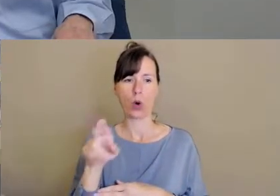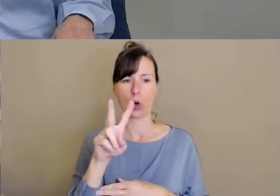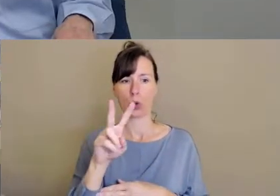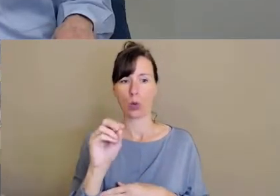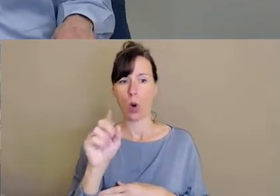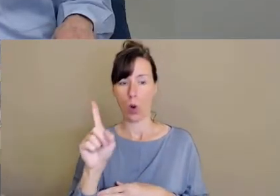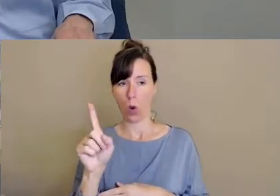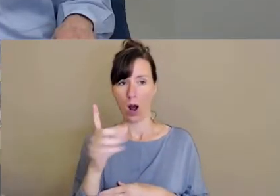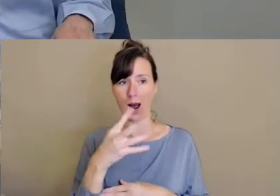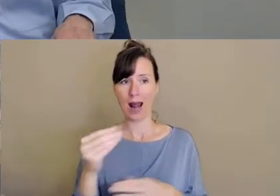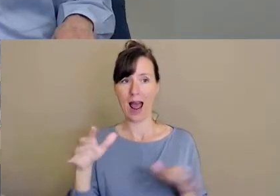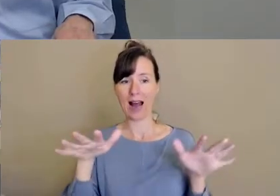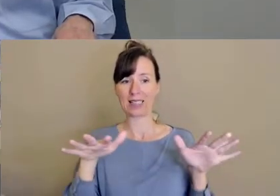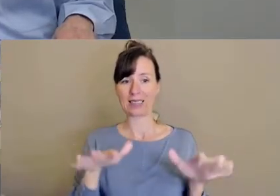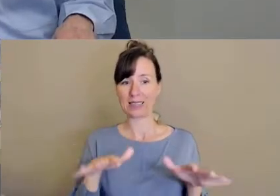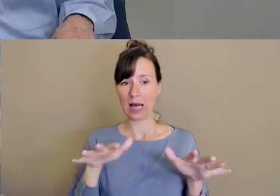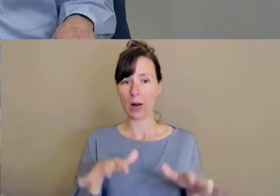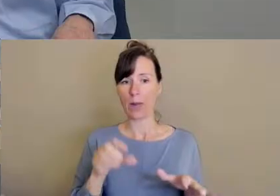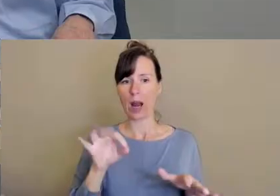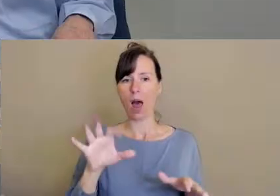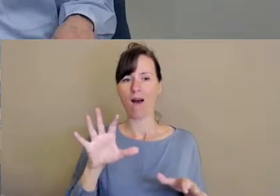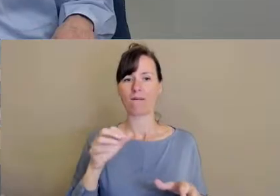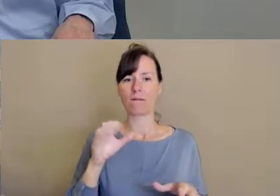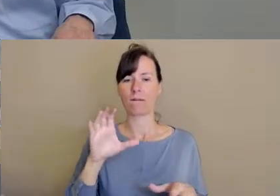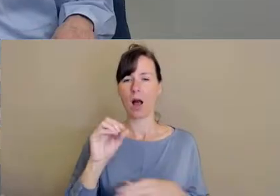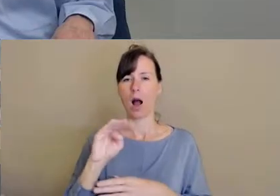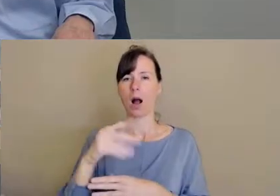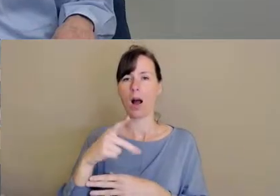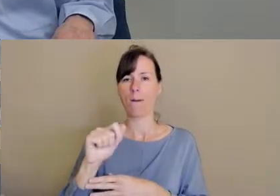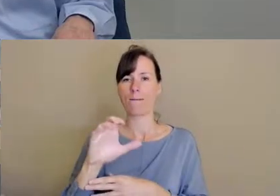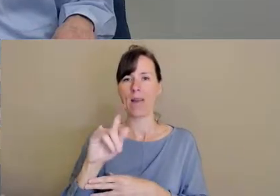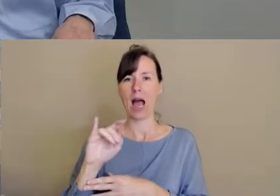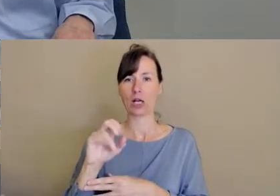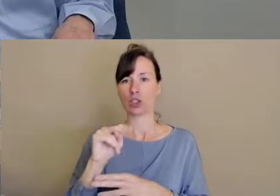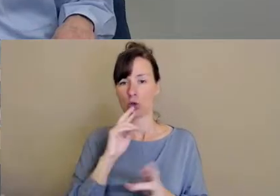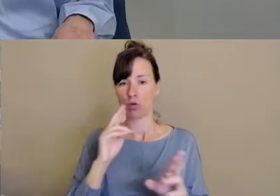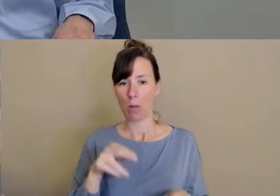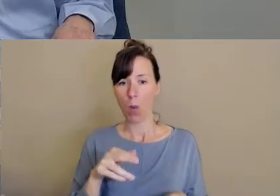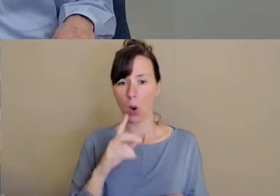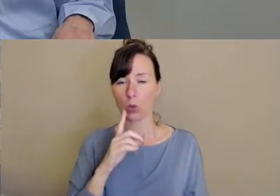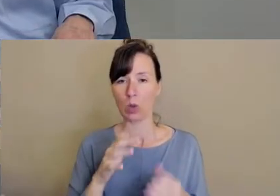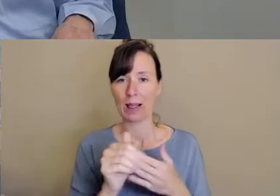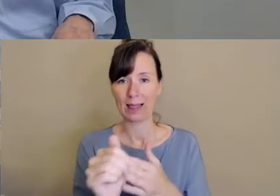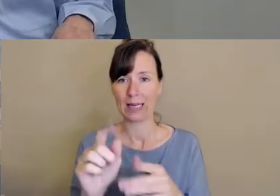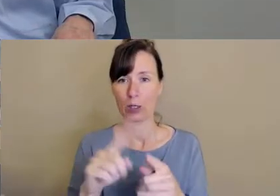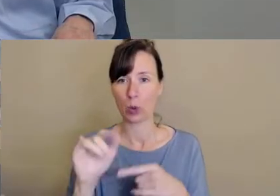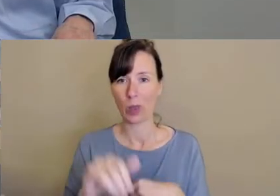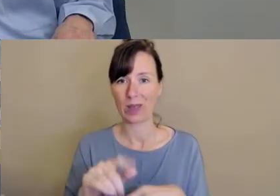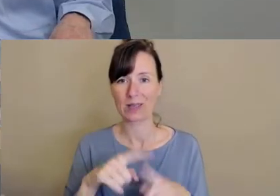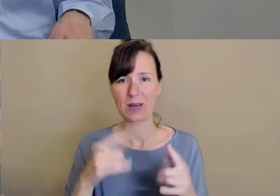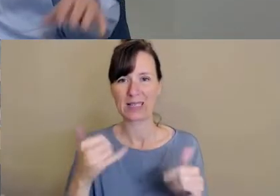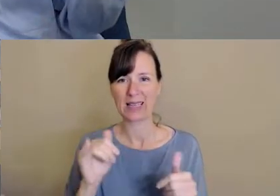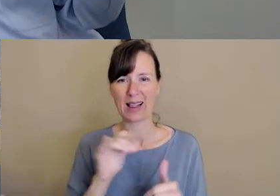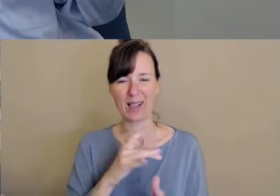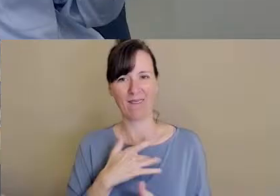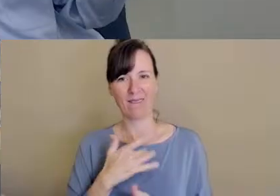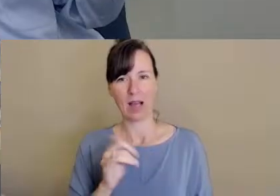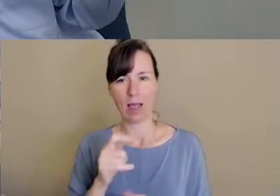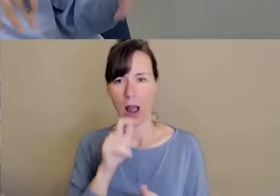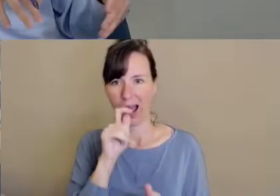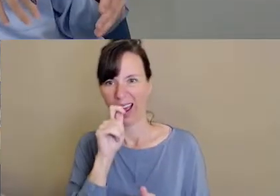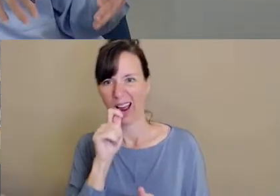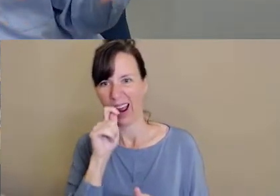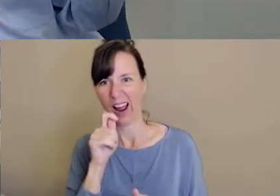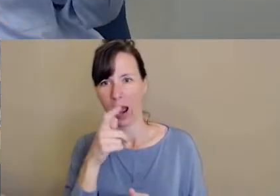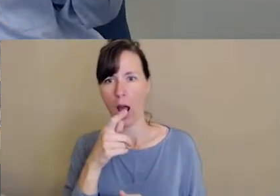of with compaction reports leads to this, but it's still pulling teeth sometimes to get something